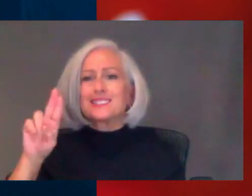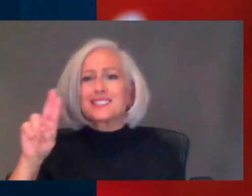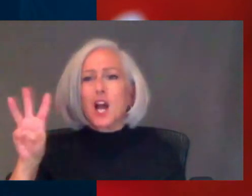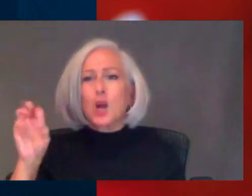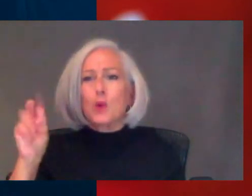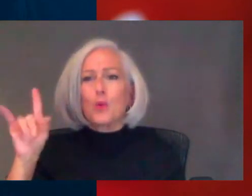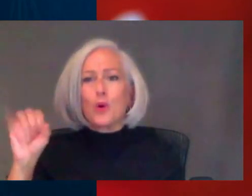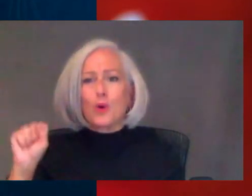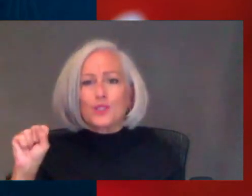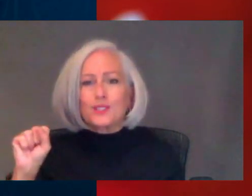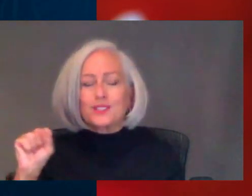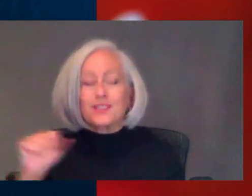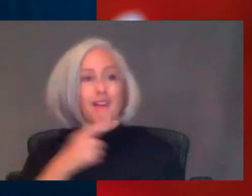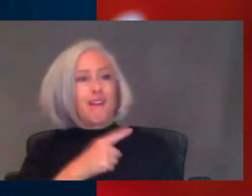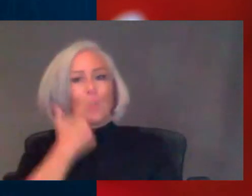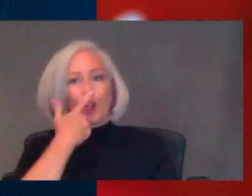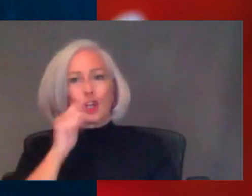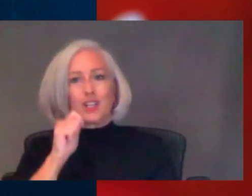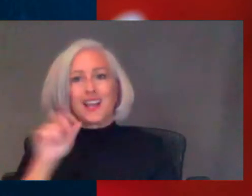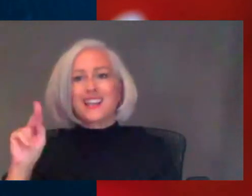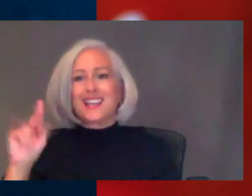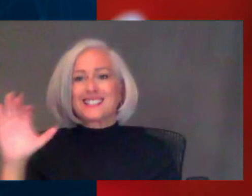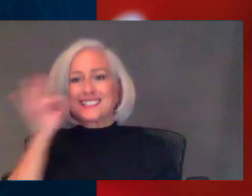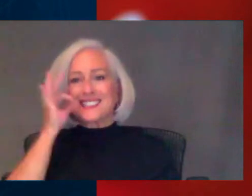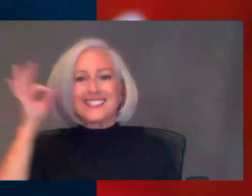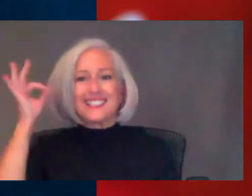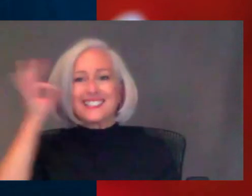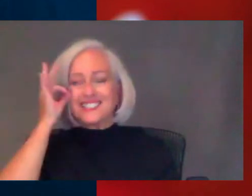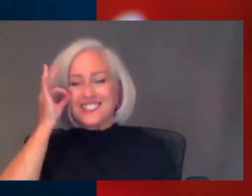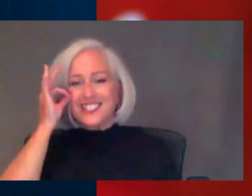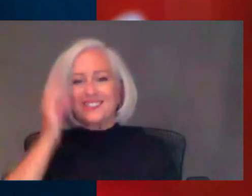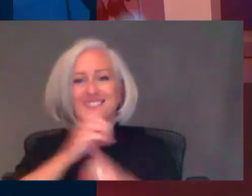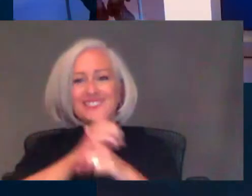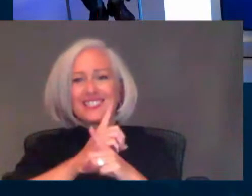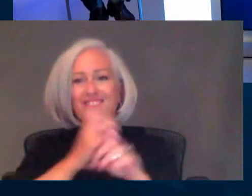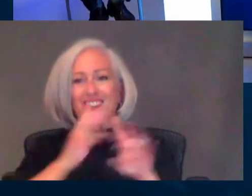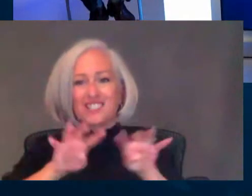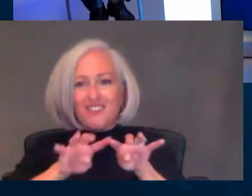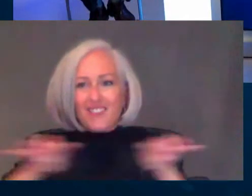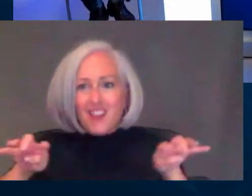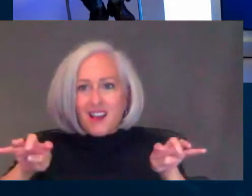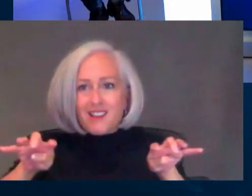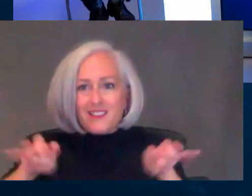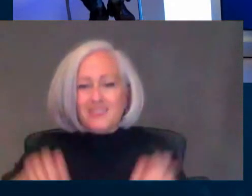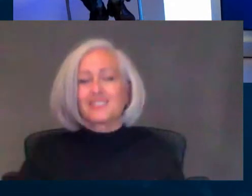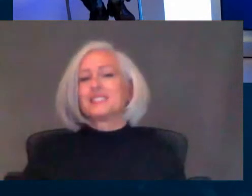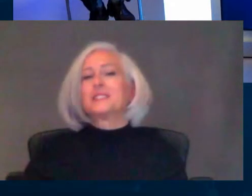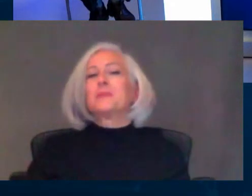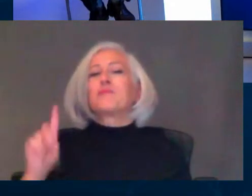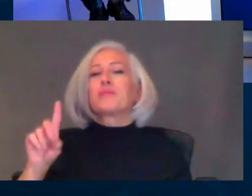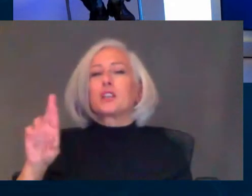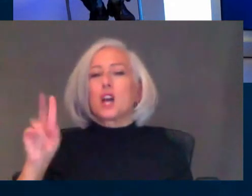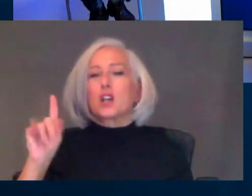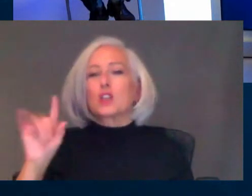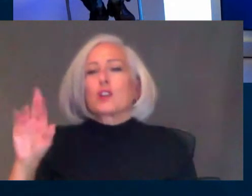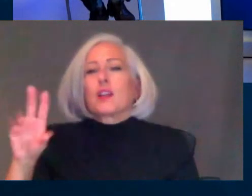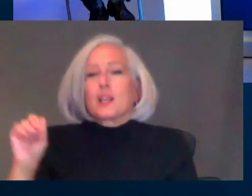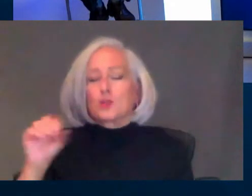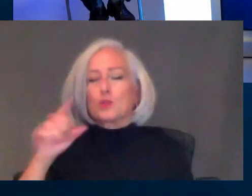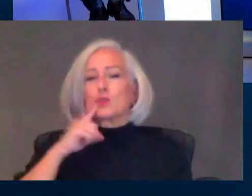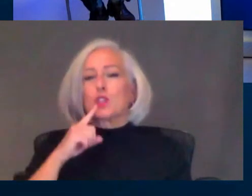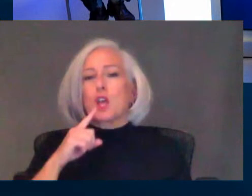And so we were talking about, in some of these chronic diseases, we have great treatments, but there are a subset of patients that